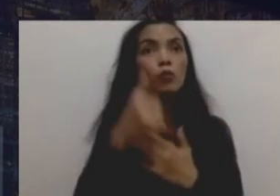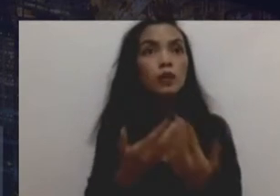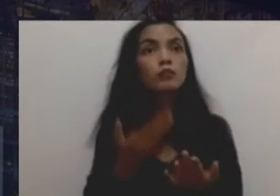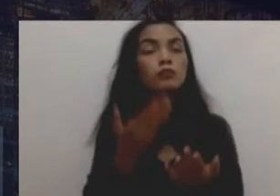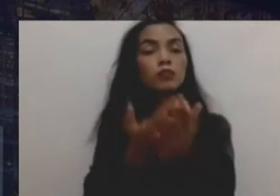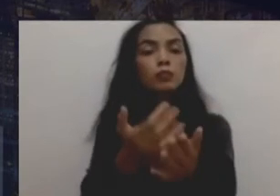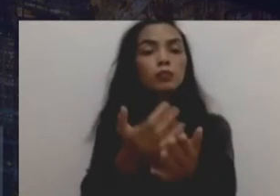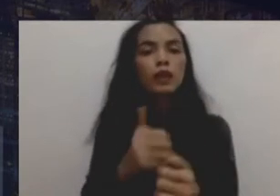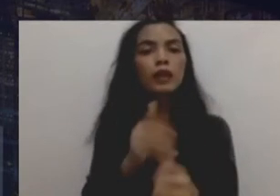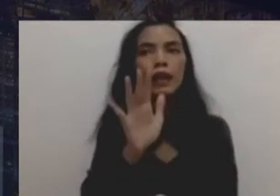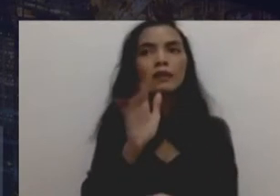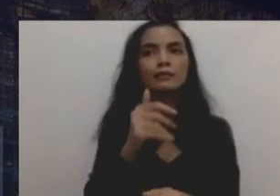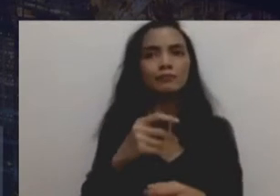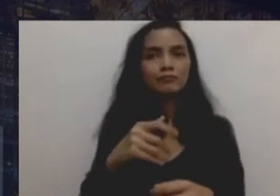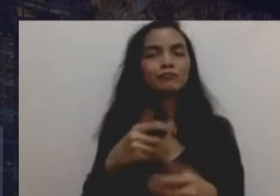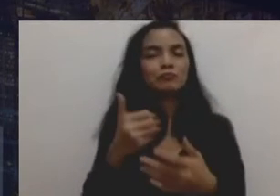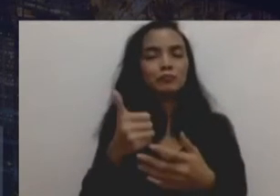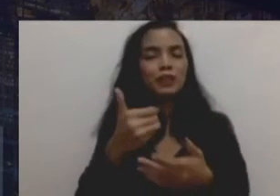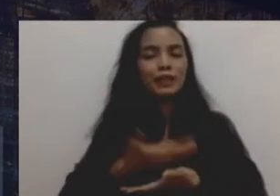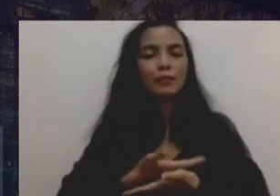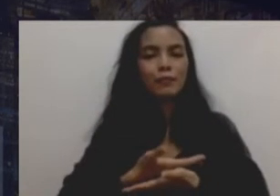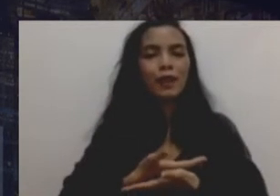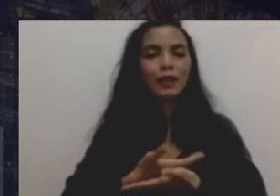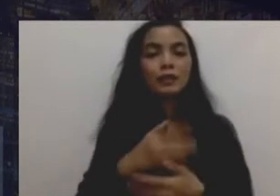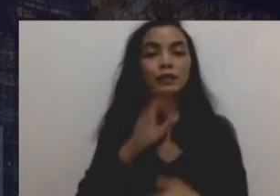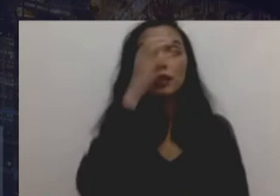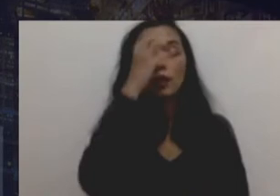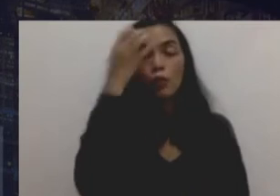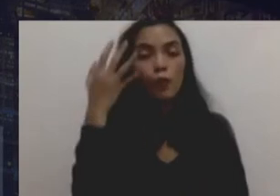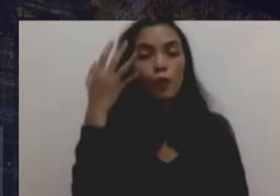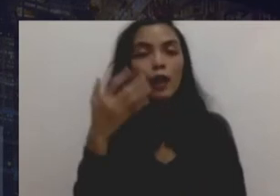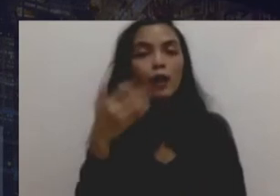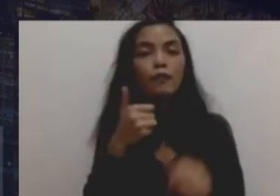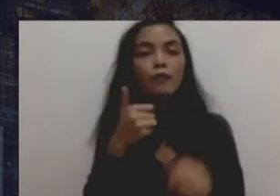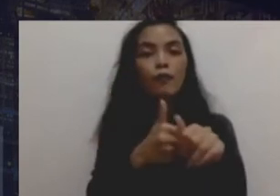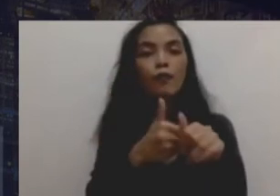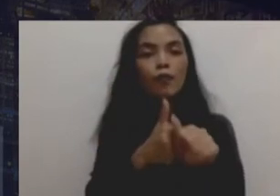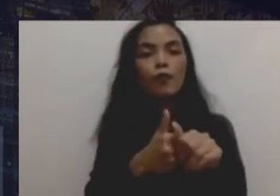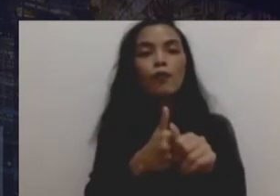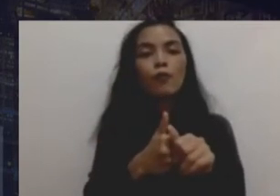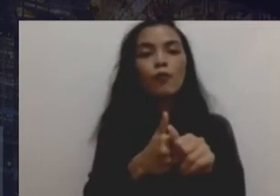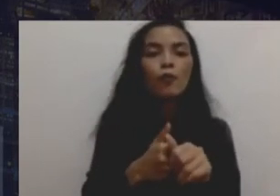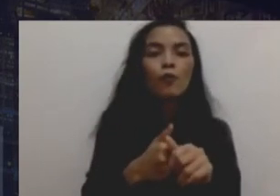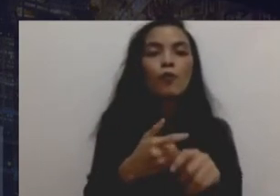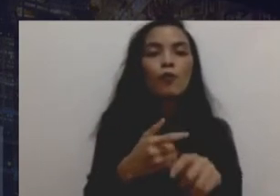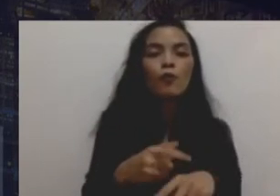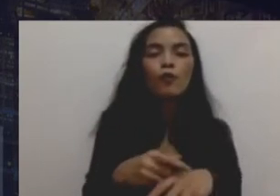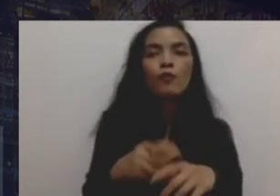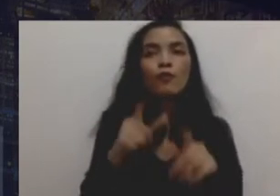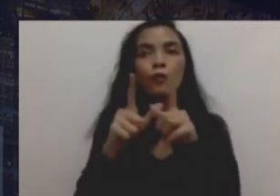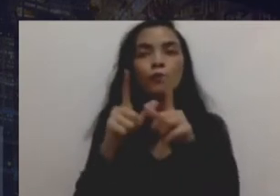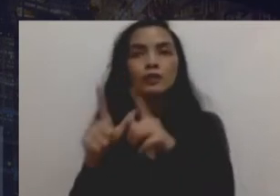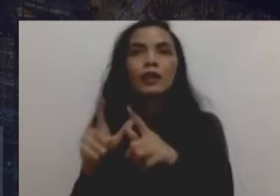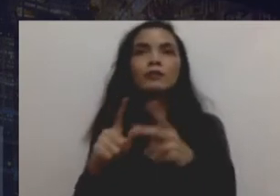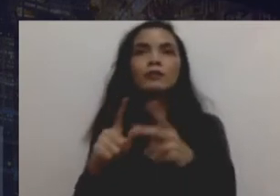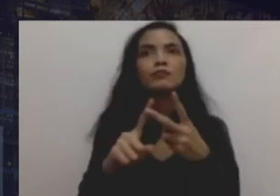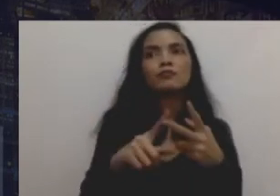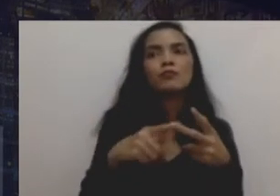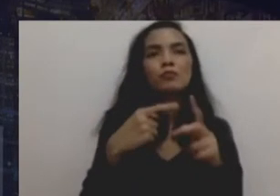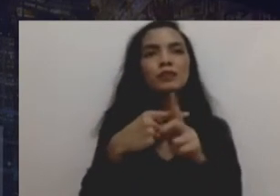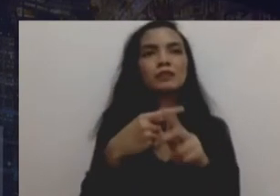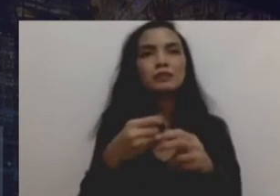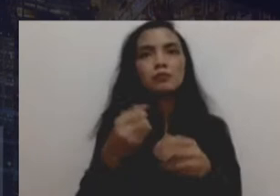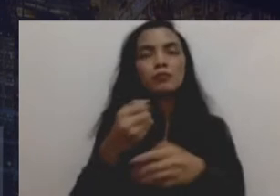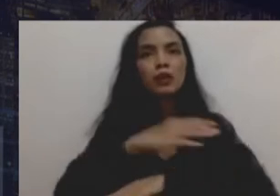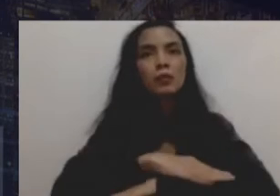here soon. And also, don't forget to subscribe to our weekly newsletter at our website for more infos and updates about